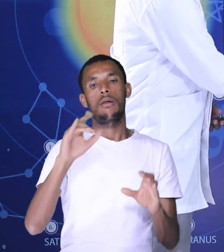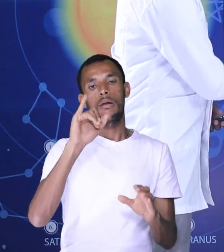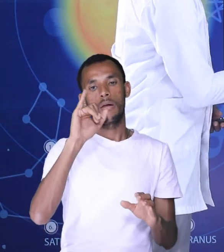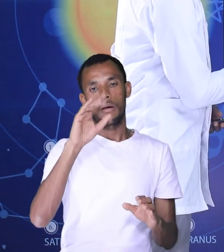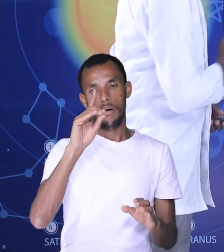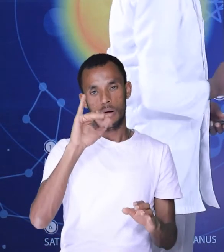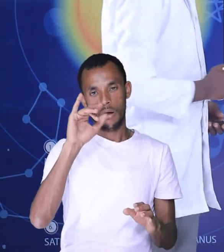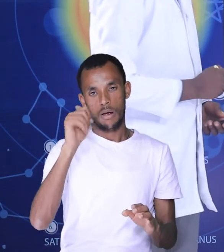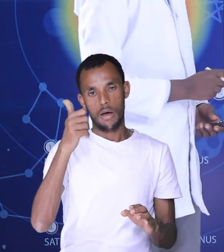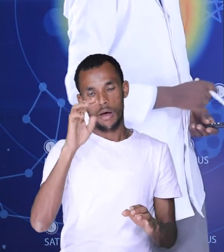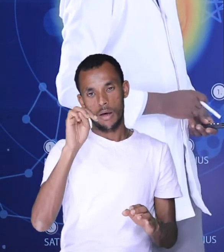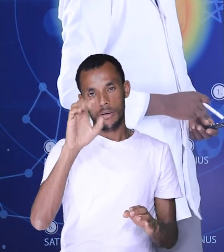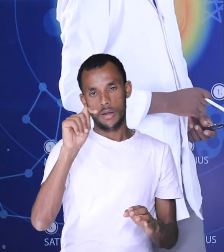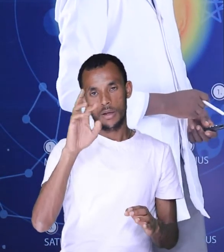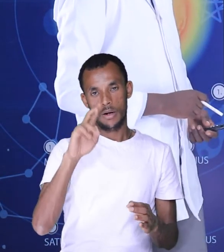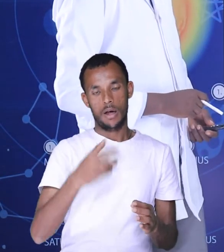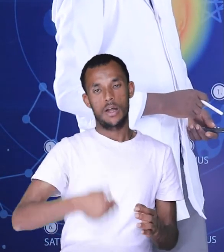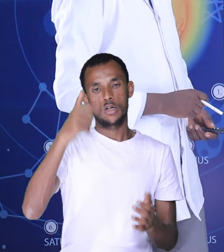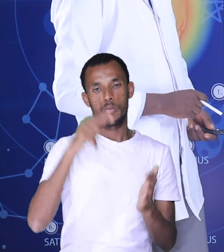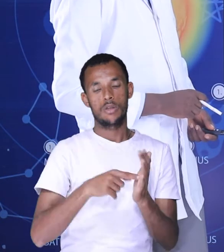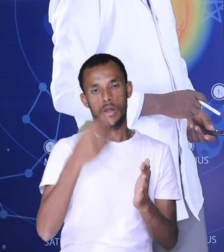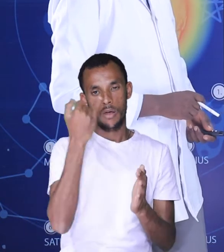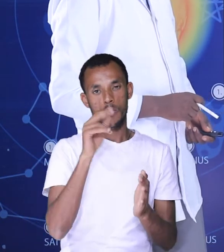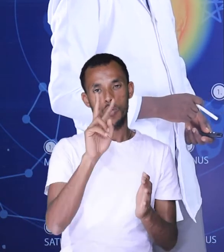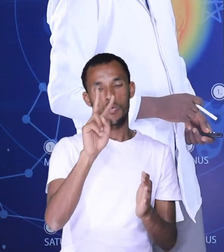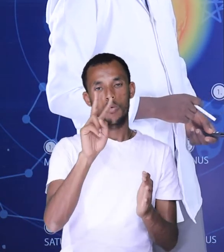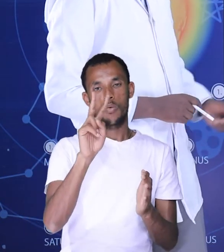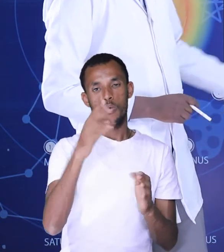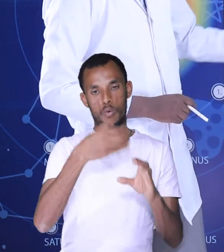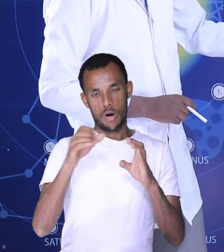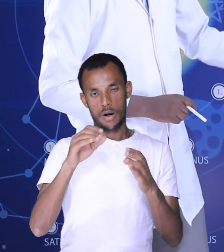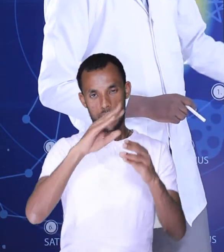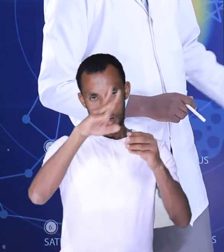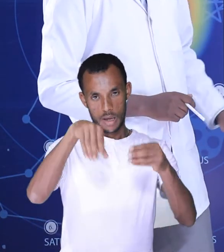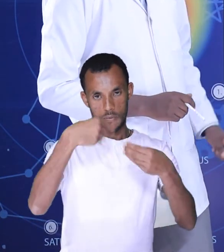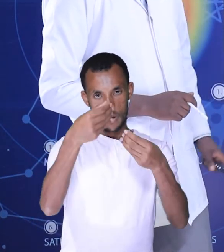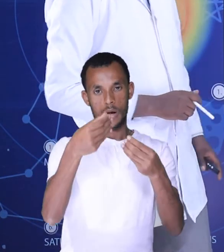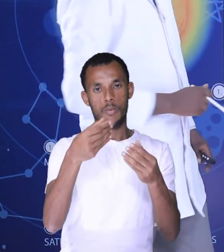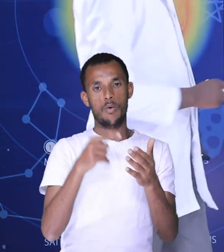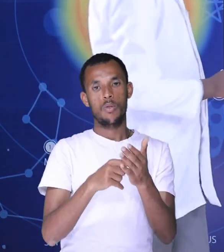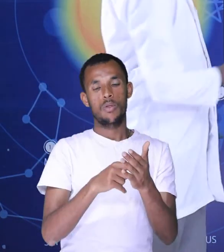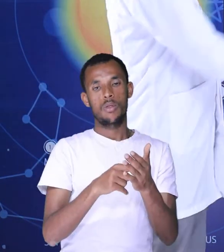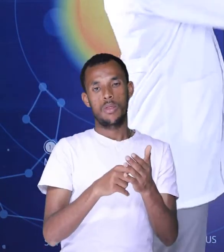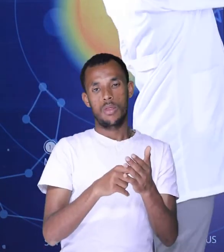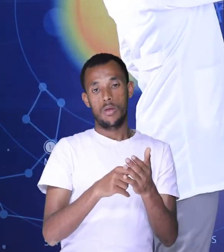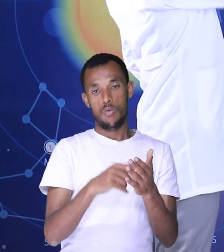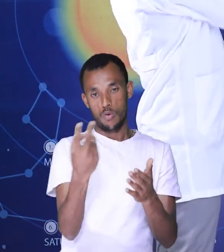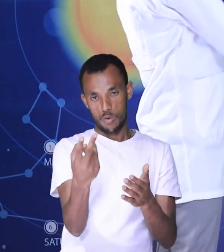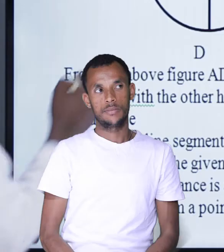point, if two chords in a given circle are equal,